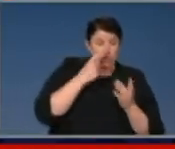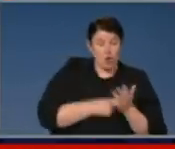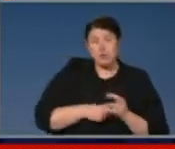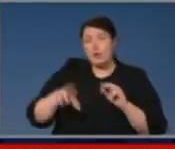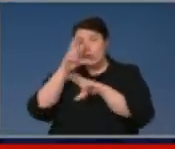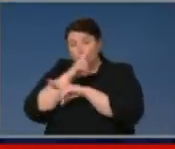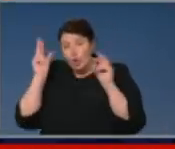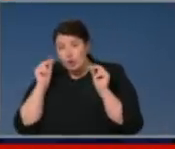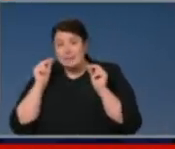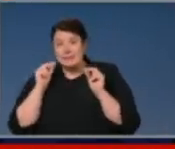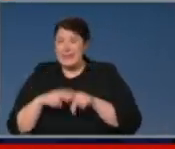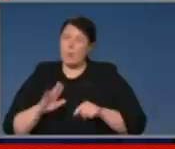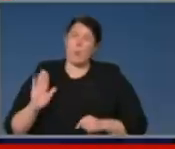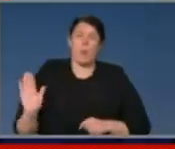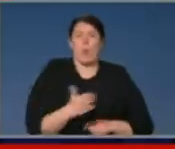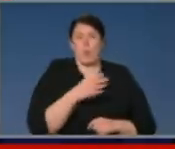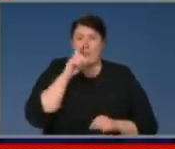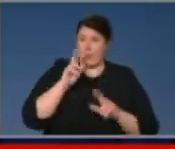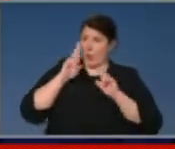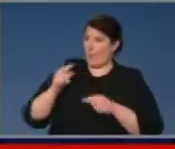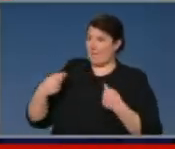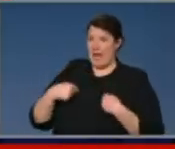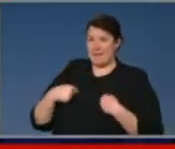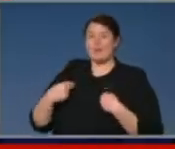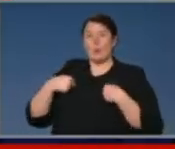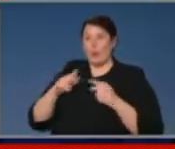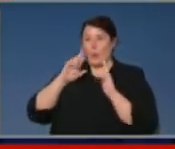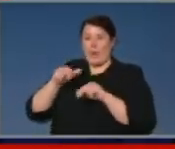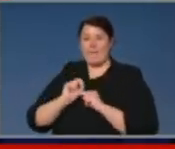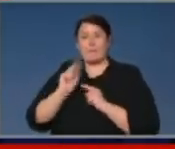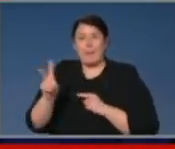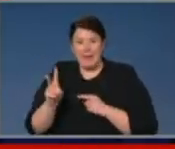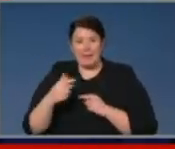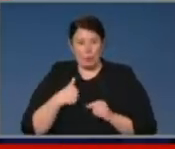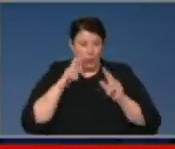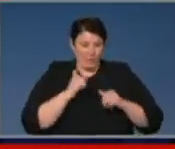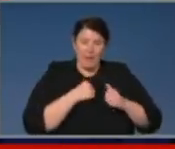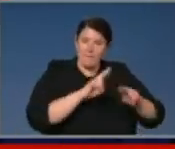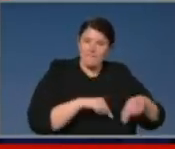doctors, and everybody who's taking care of us. It's about taking care of our families, and it's about